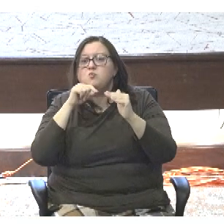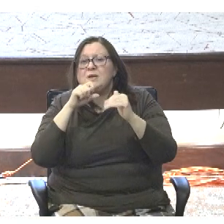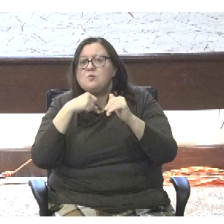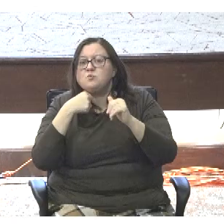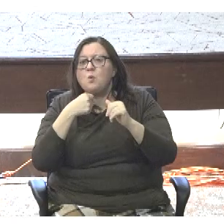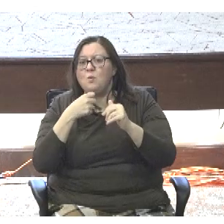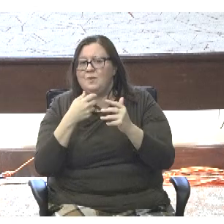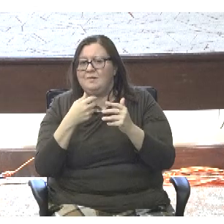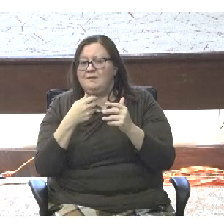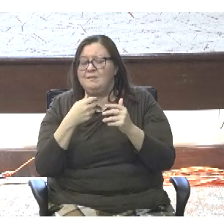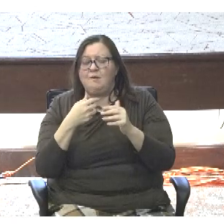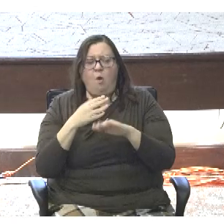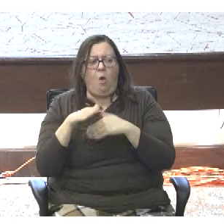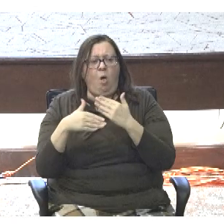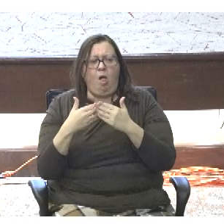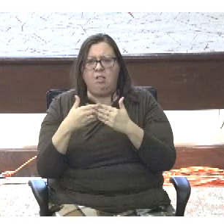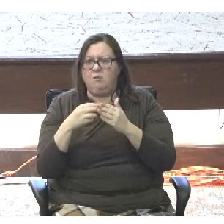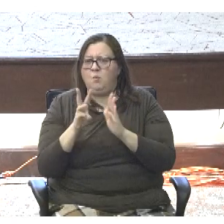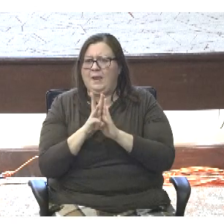from the outskirts of Waco,